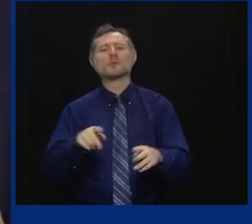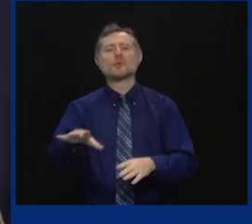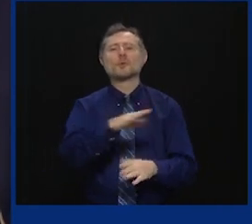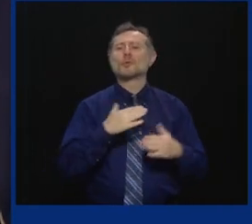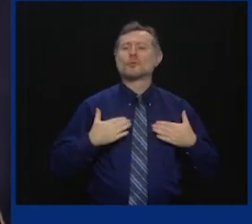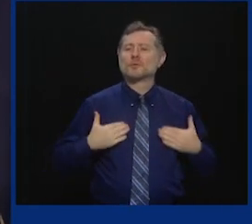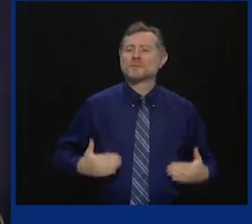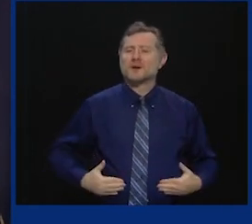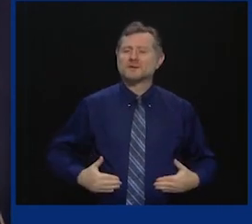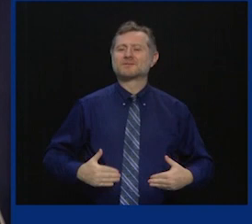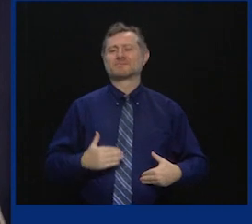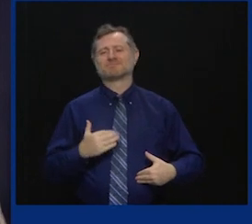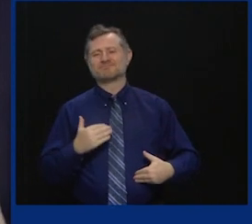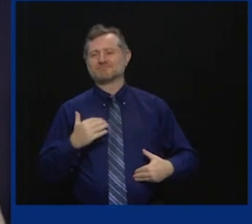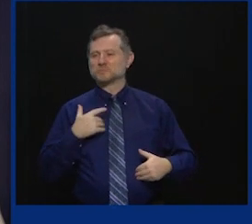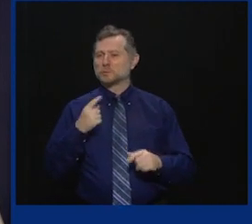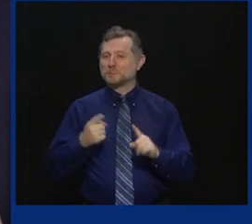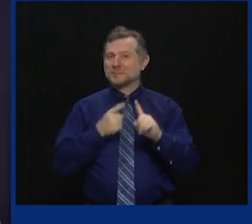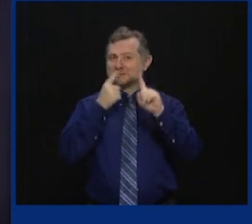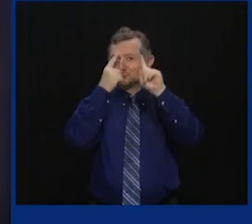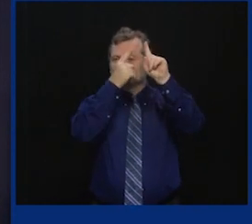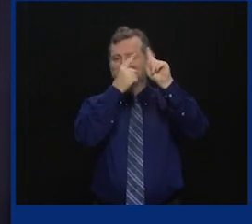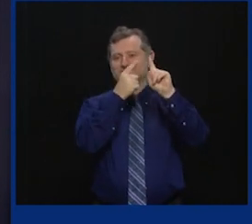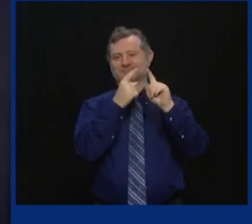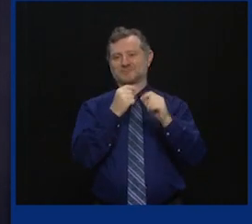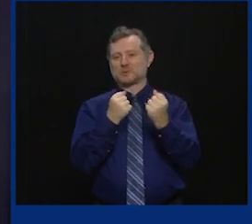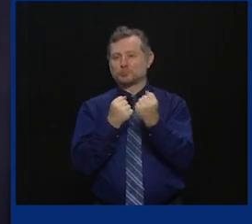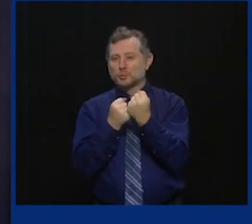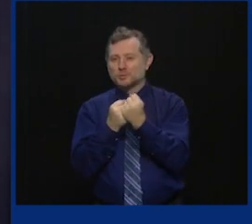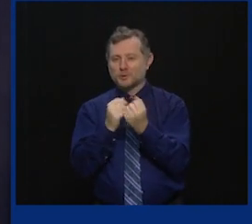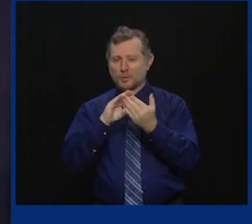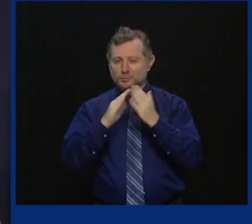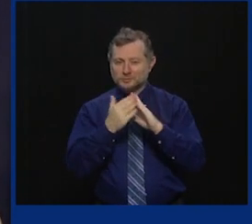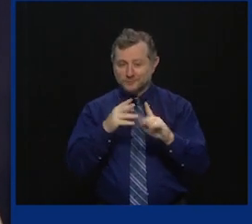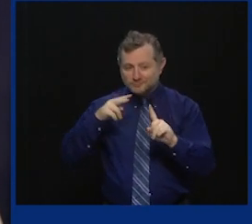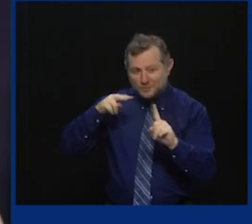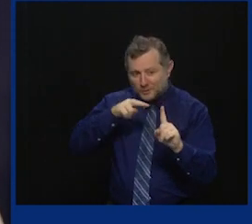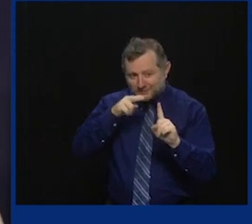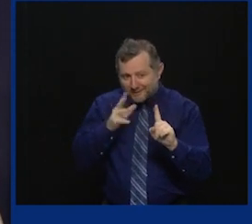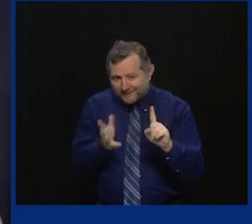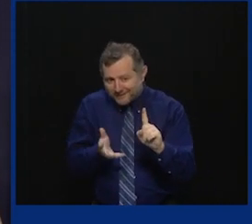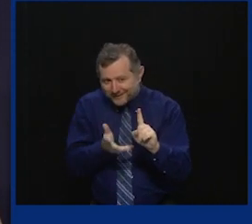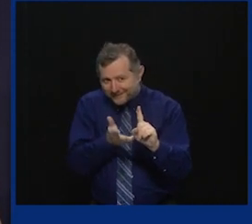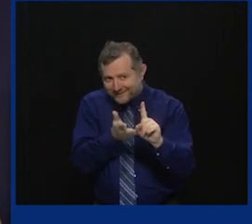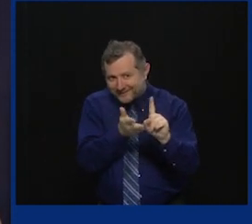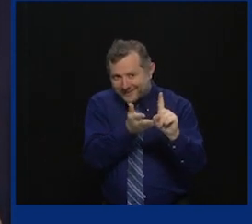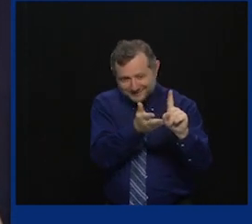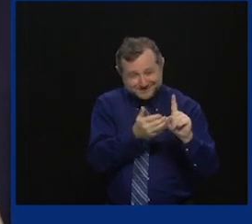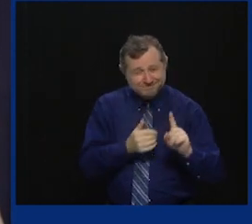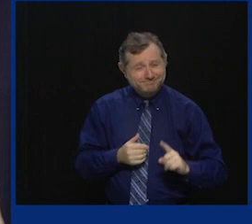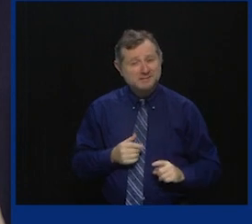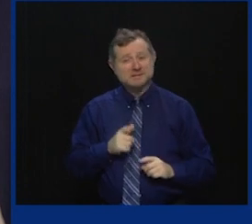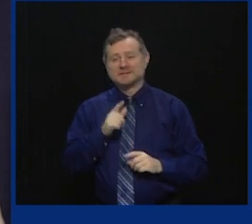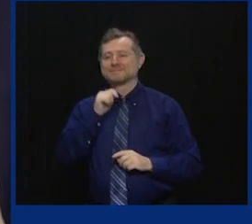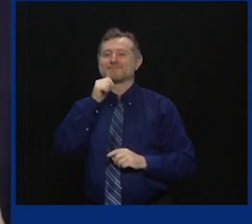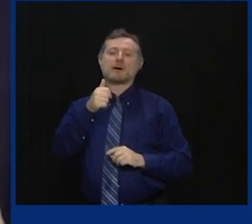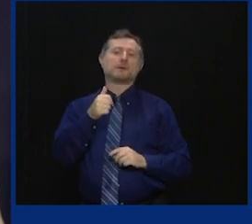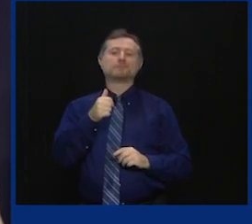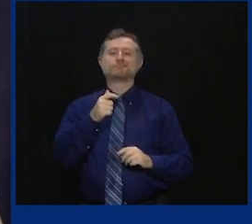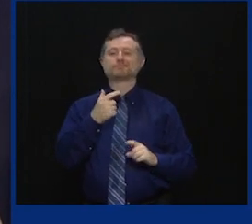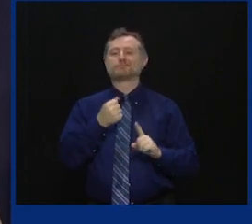supportive community supervision. But we're not just here to talk about the theory of criminal legal reform. We are